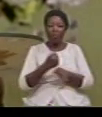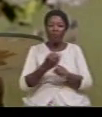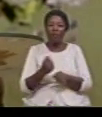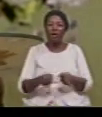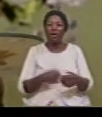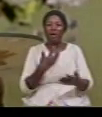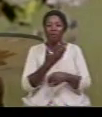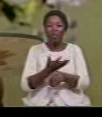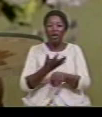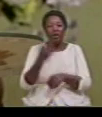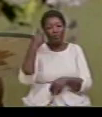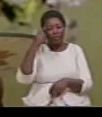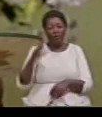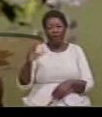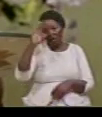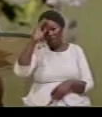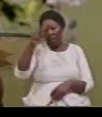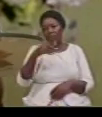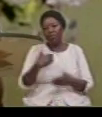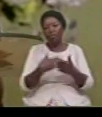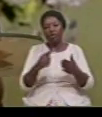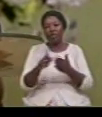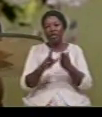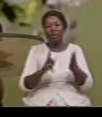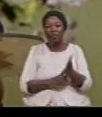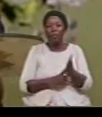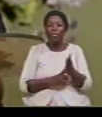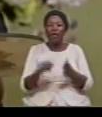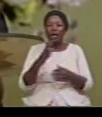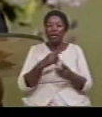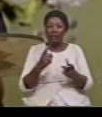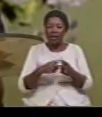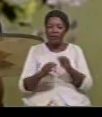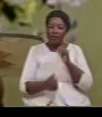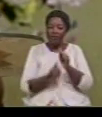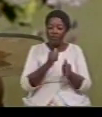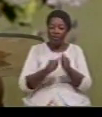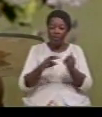Lord. If the humankind did not have sin,